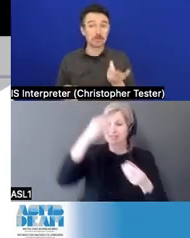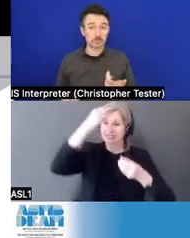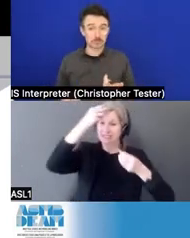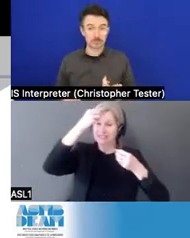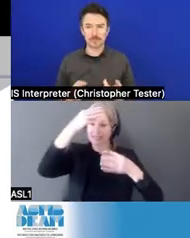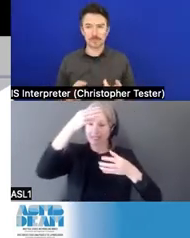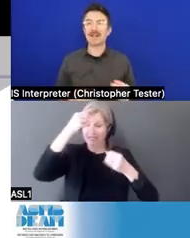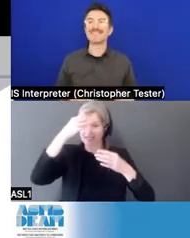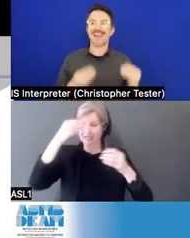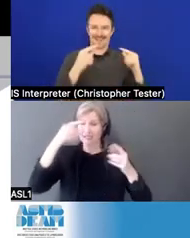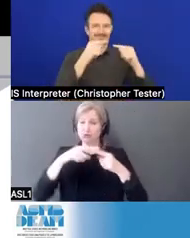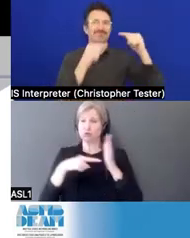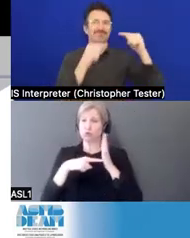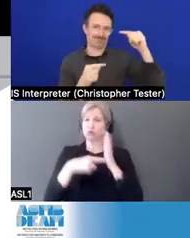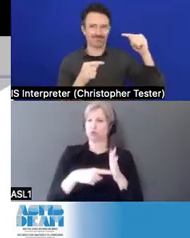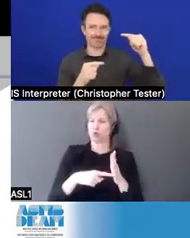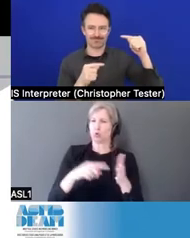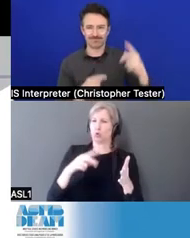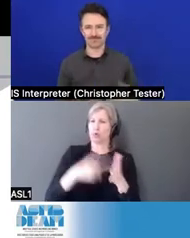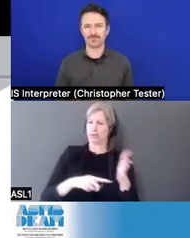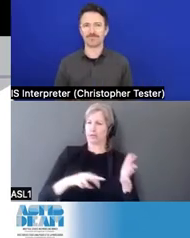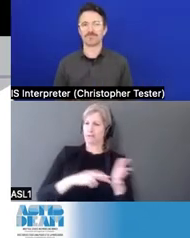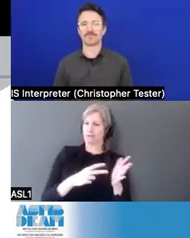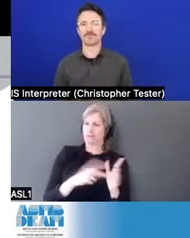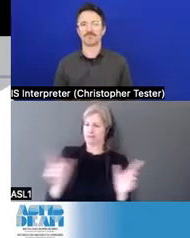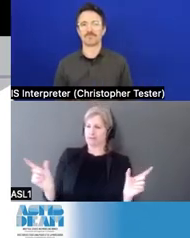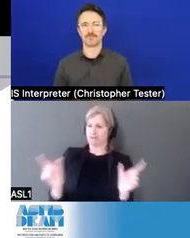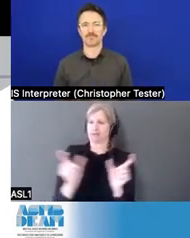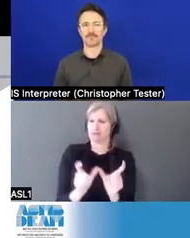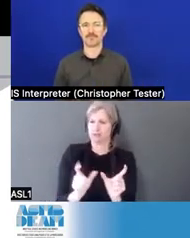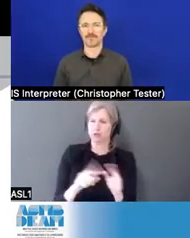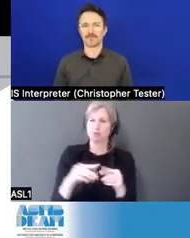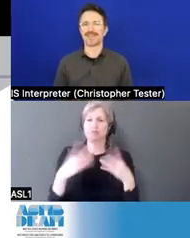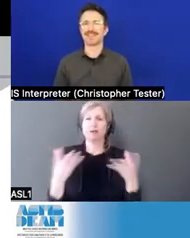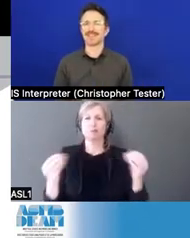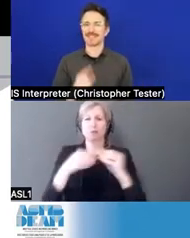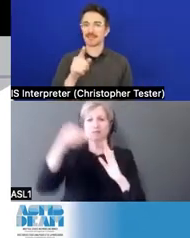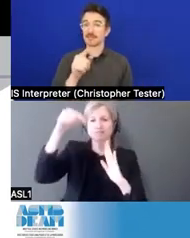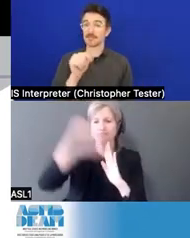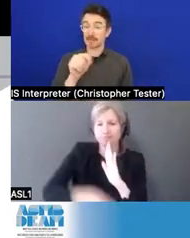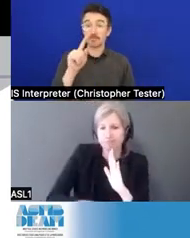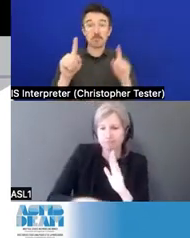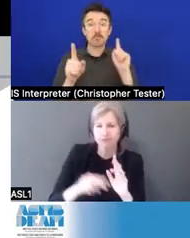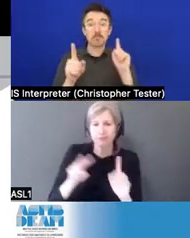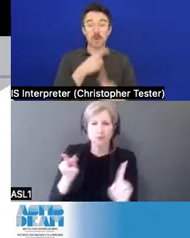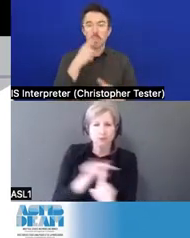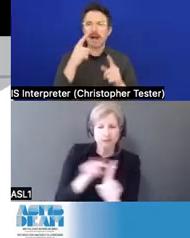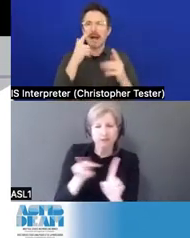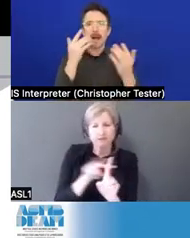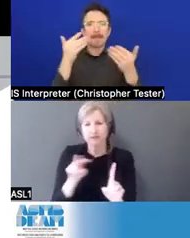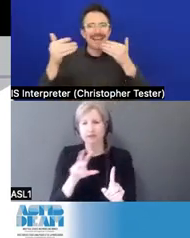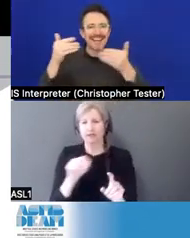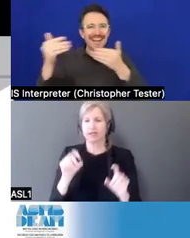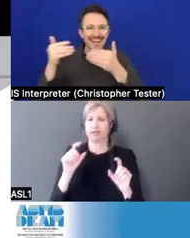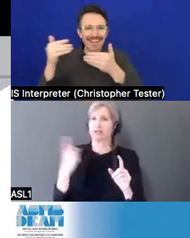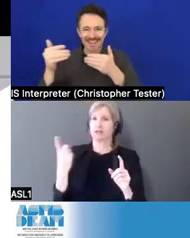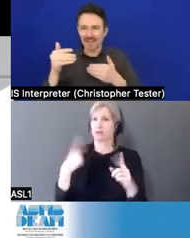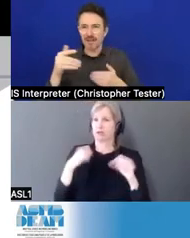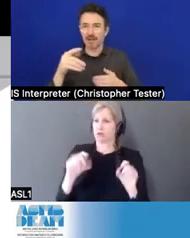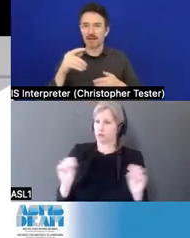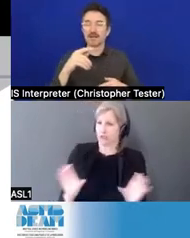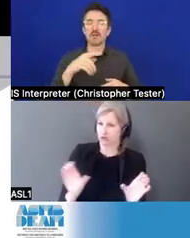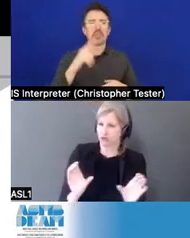the context so that we can provide further insights, better insights, and probably actionable insights. So